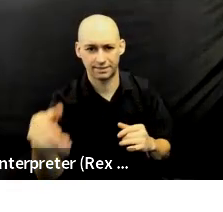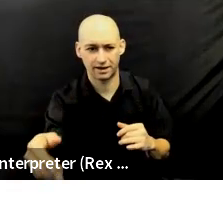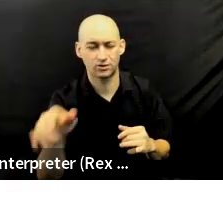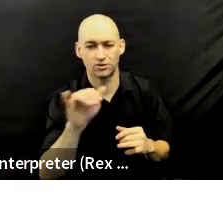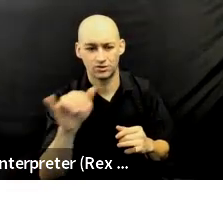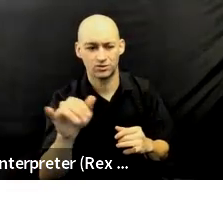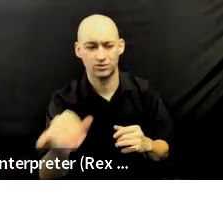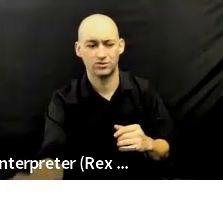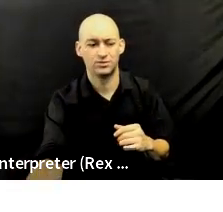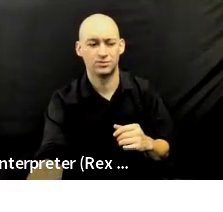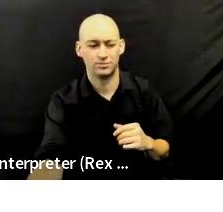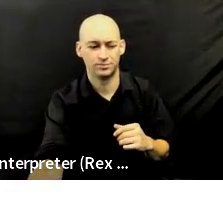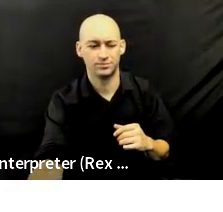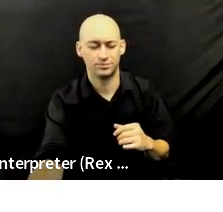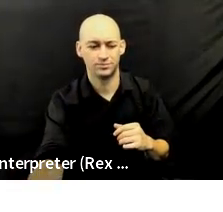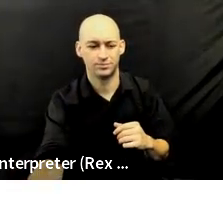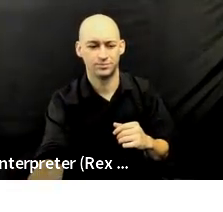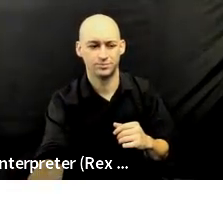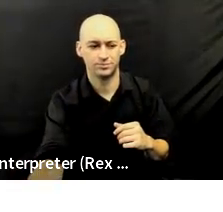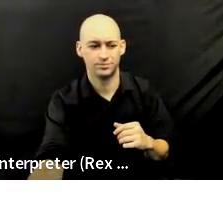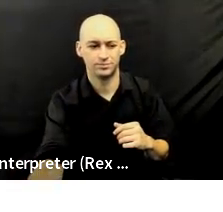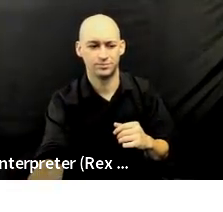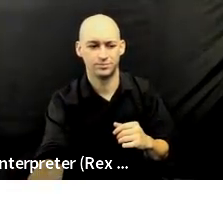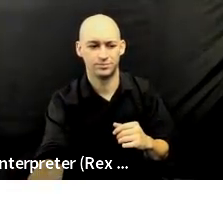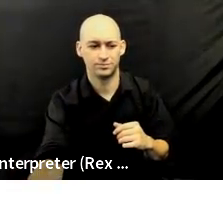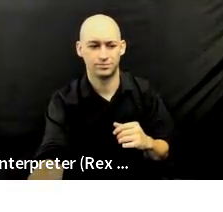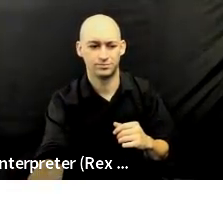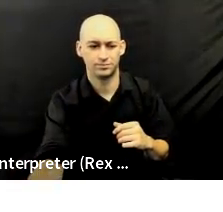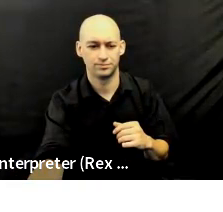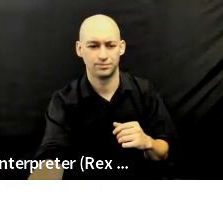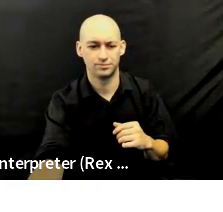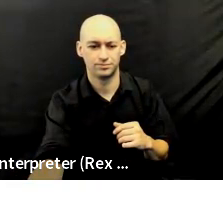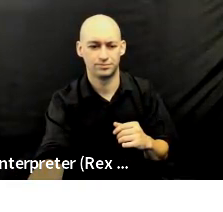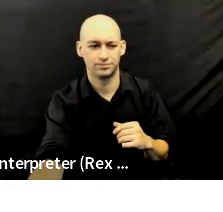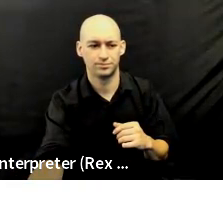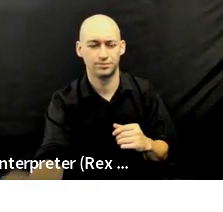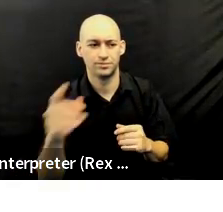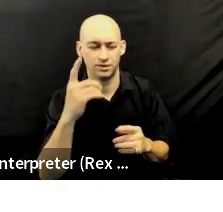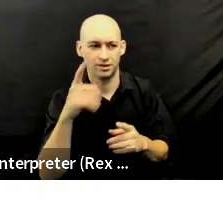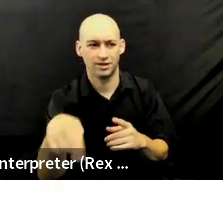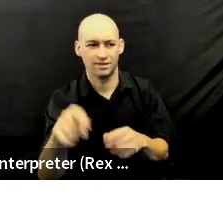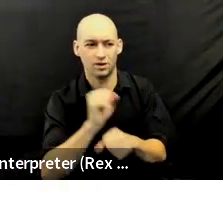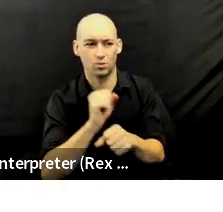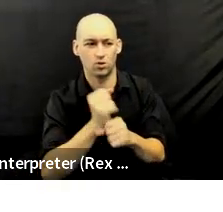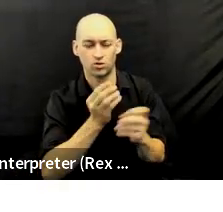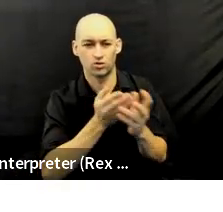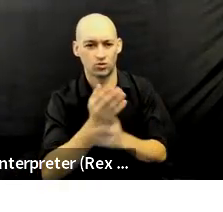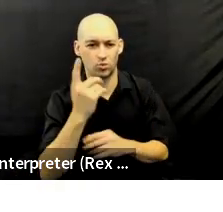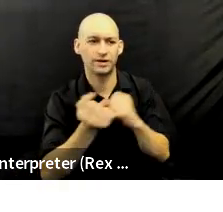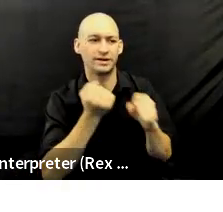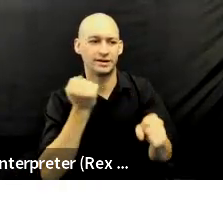But the District 4 team and headquarters worked over the last year with the Clean California